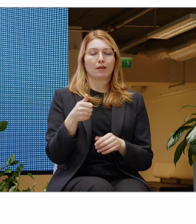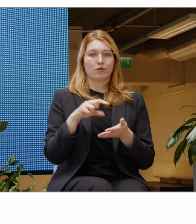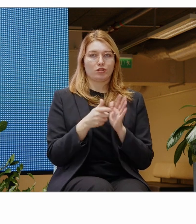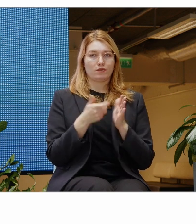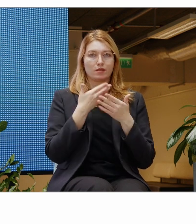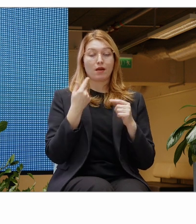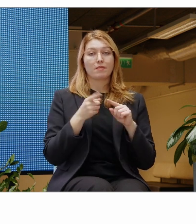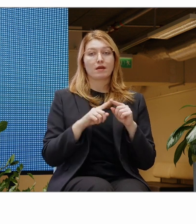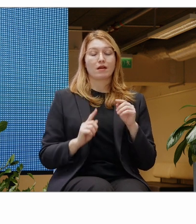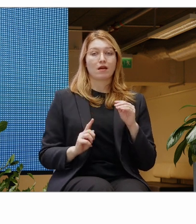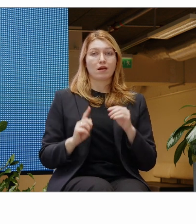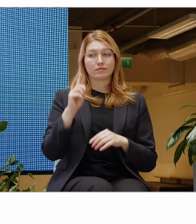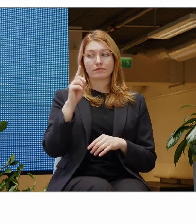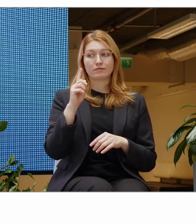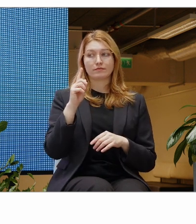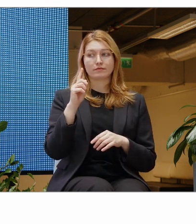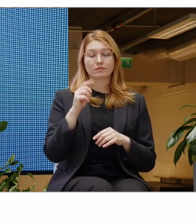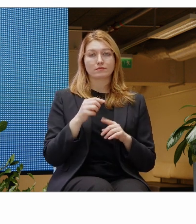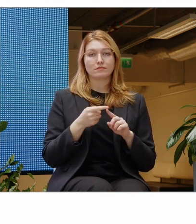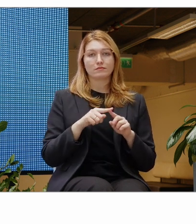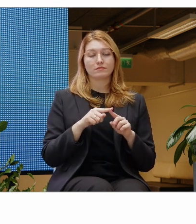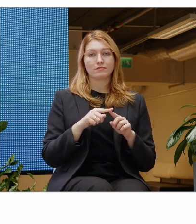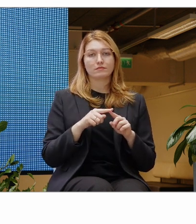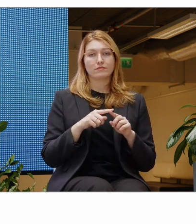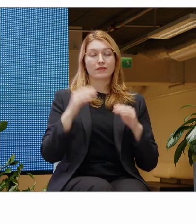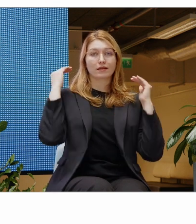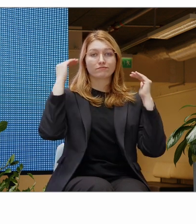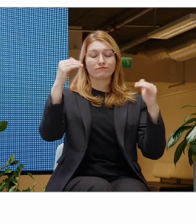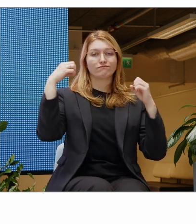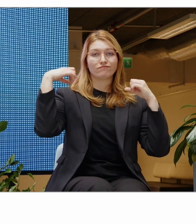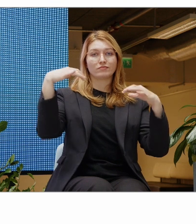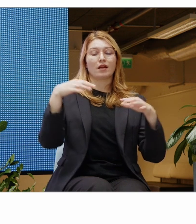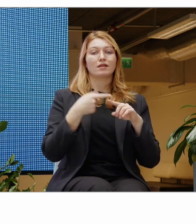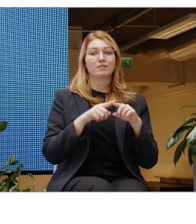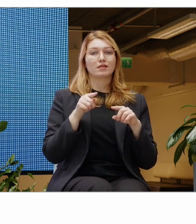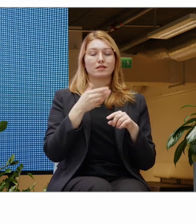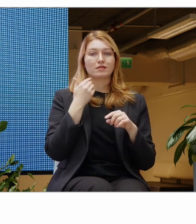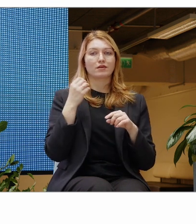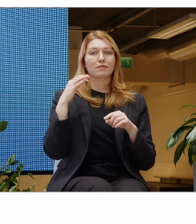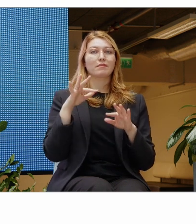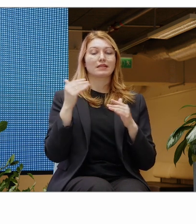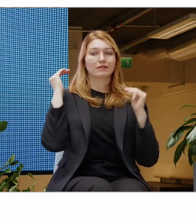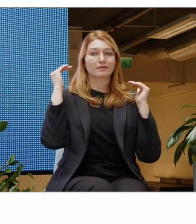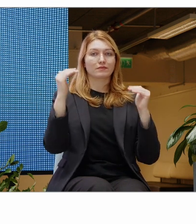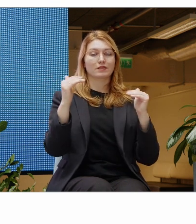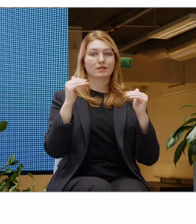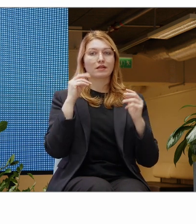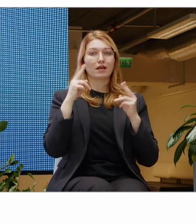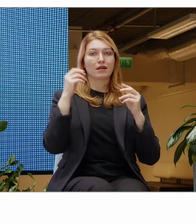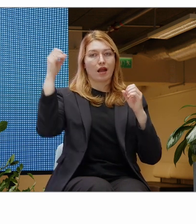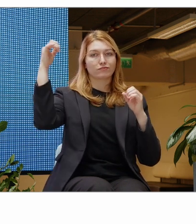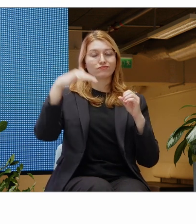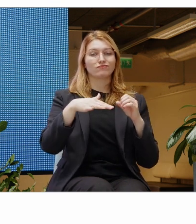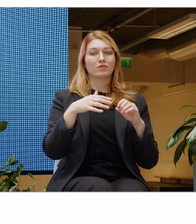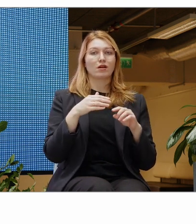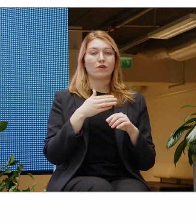And the top photograph shows you the lighting in the ceiling. That is not actually lighting. That is a hoist, ceiling hoist that comes out of the ceiling